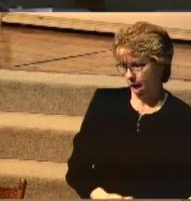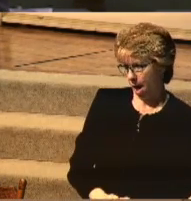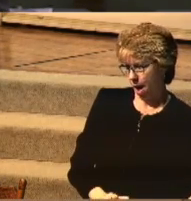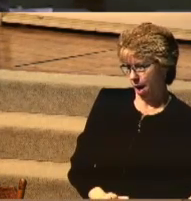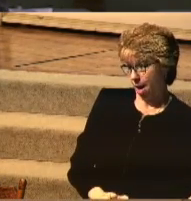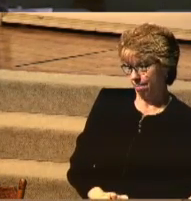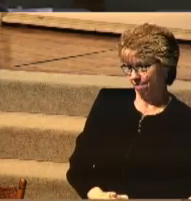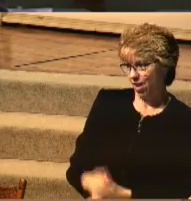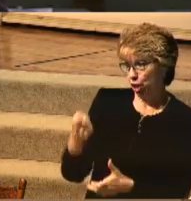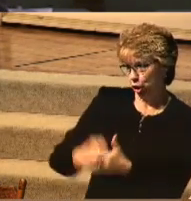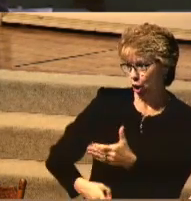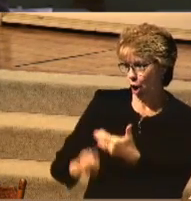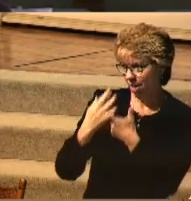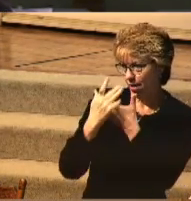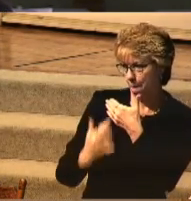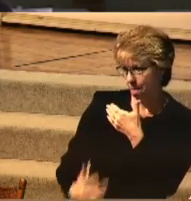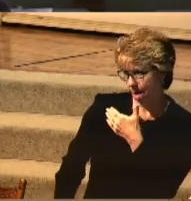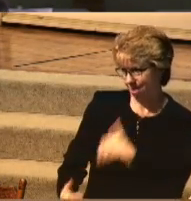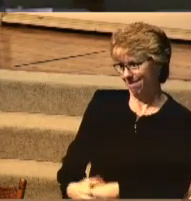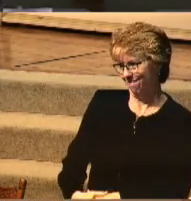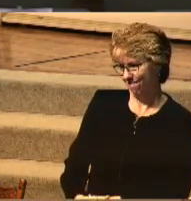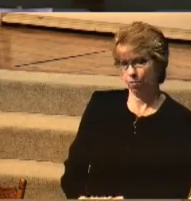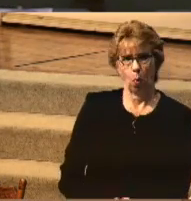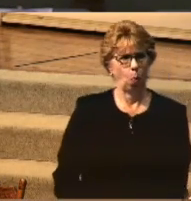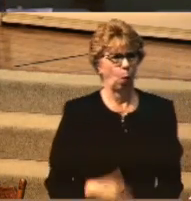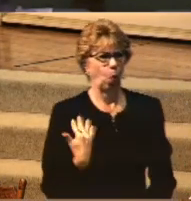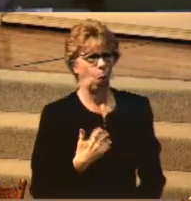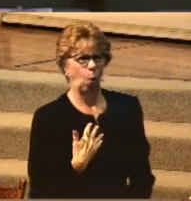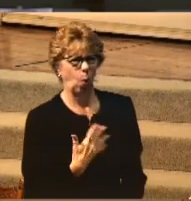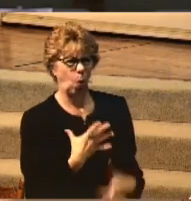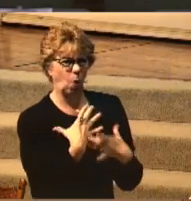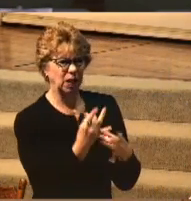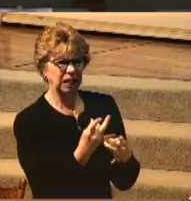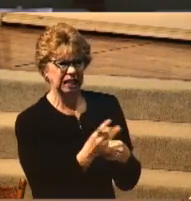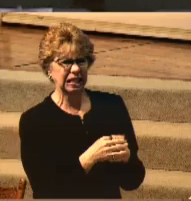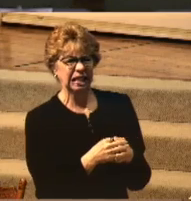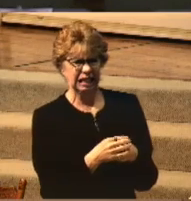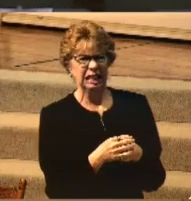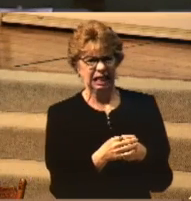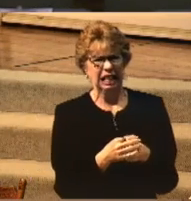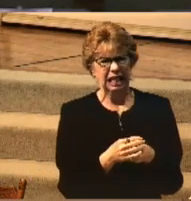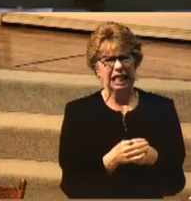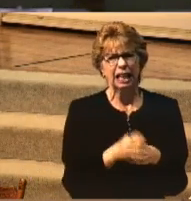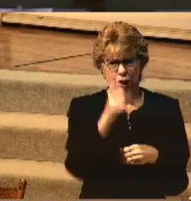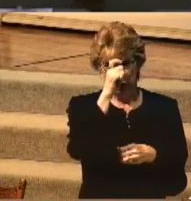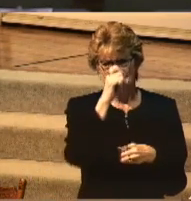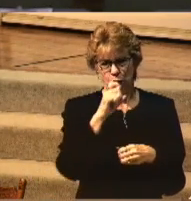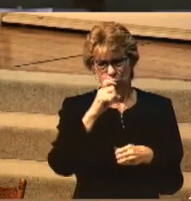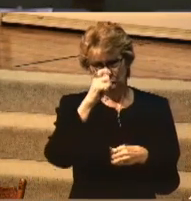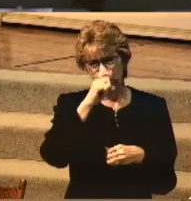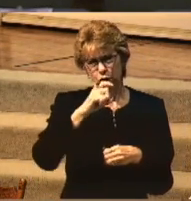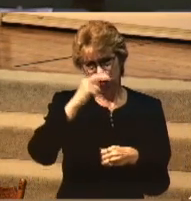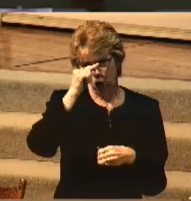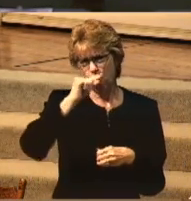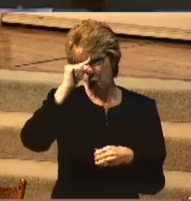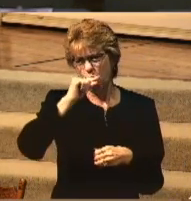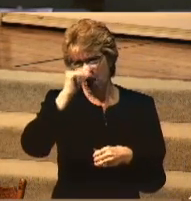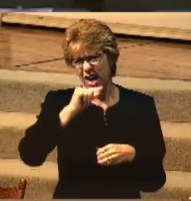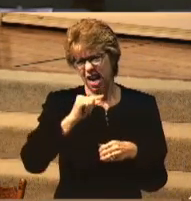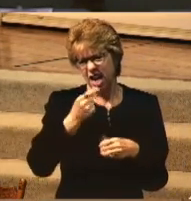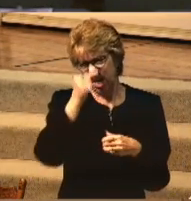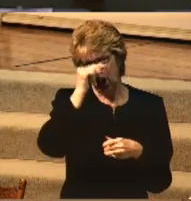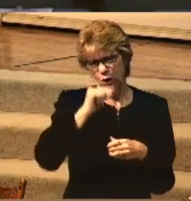It is the price of blood. Now, it's interesting. In the original language, in the Greek, the word